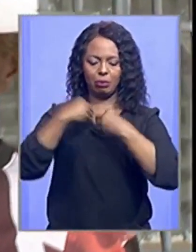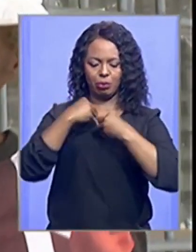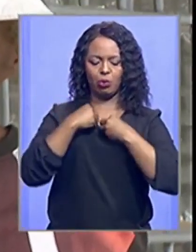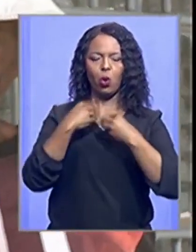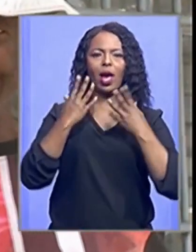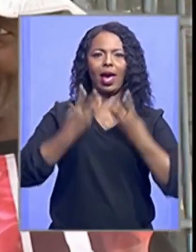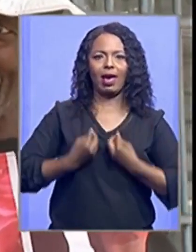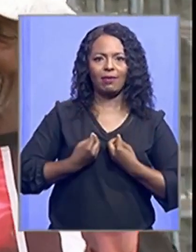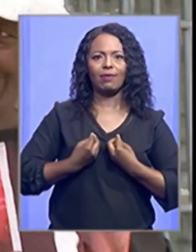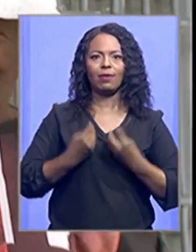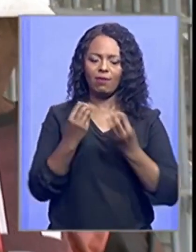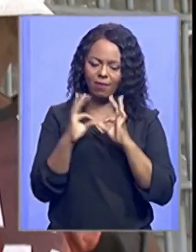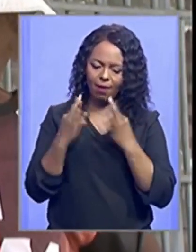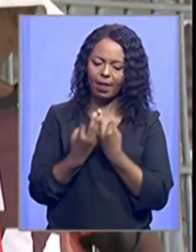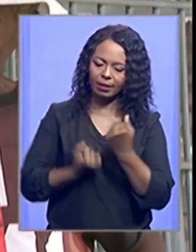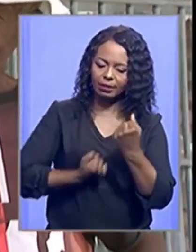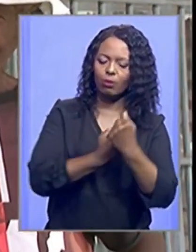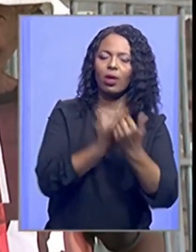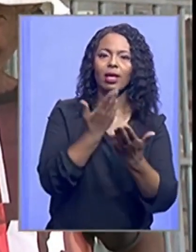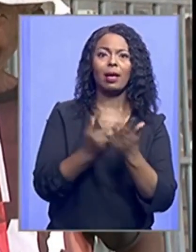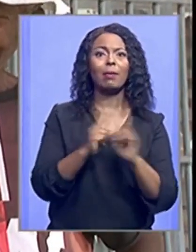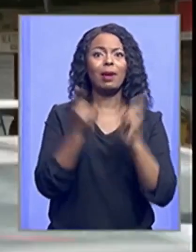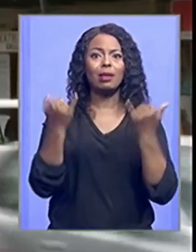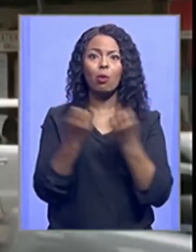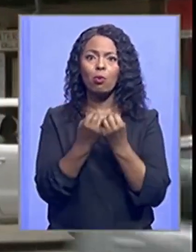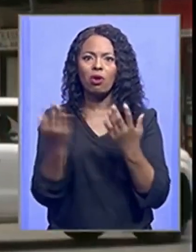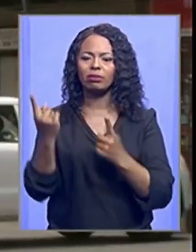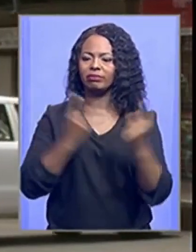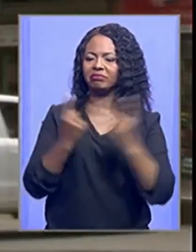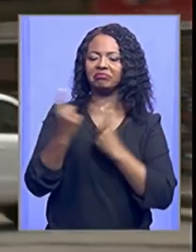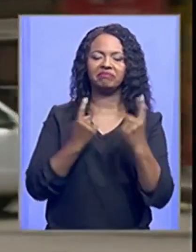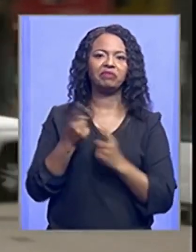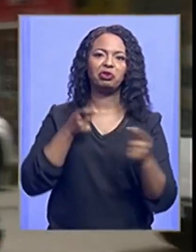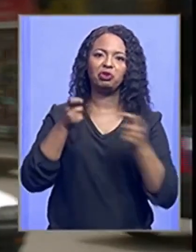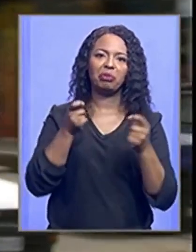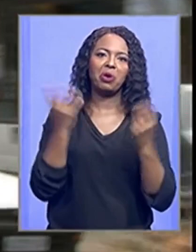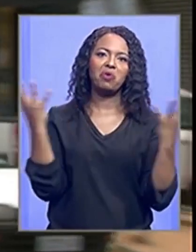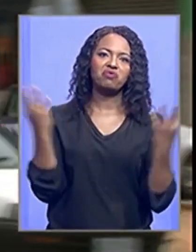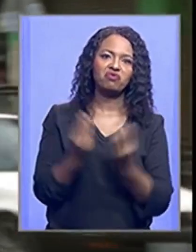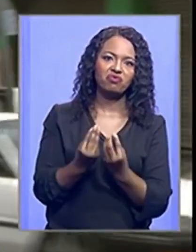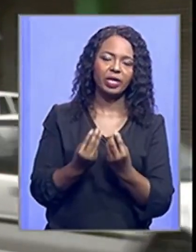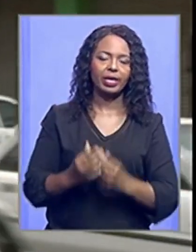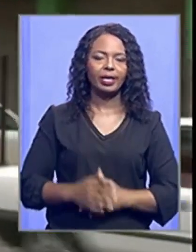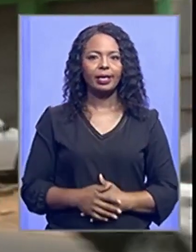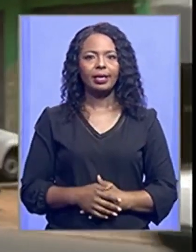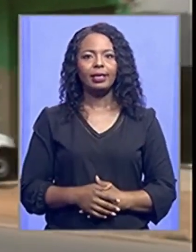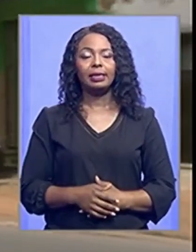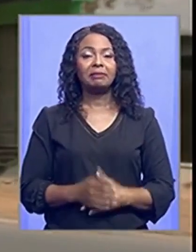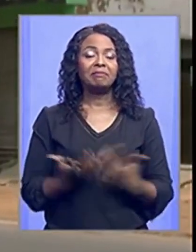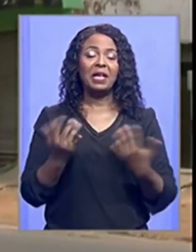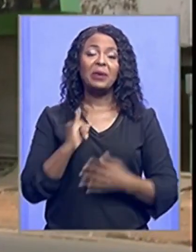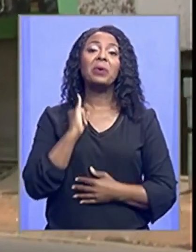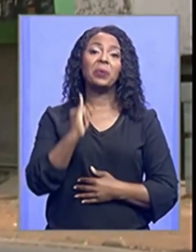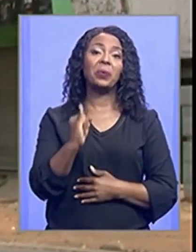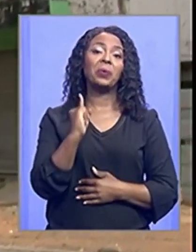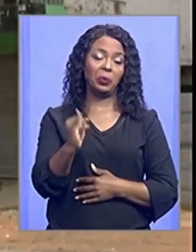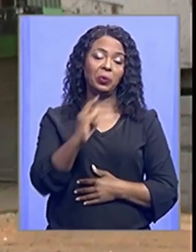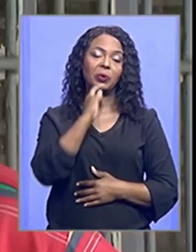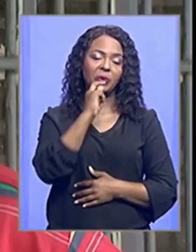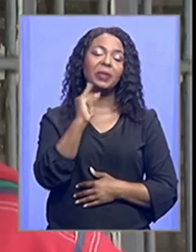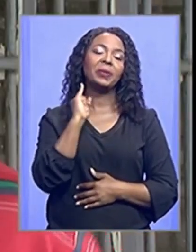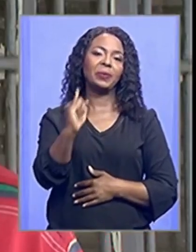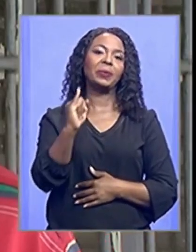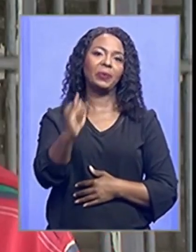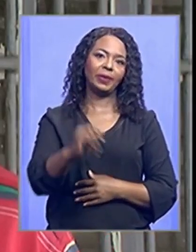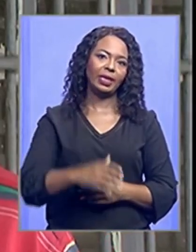ha mo le lapa la hae mme ka jeno bareki ha ba sa tla ka bongata lebenkeleng la hae. Very badly.